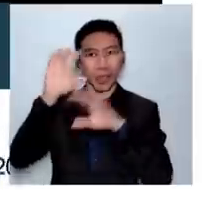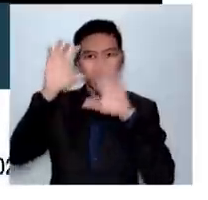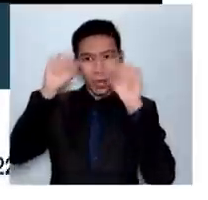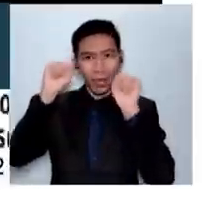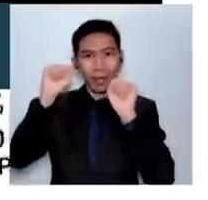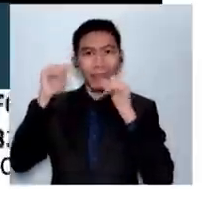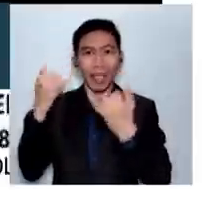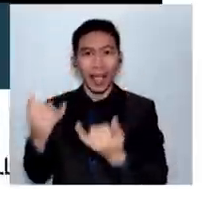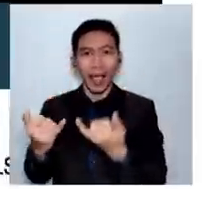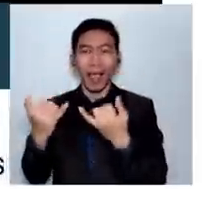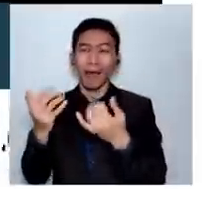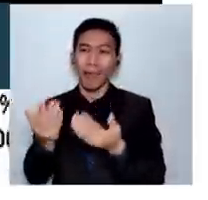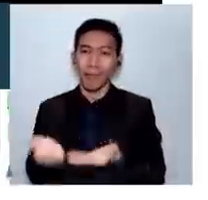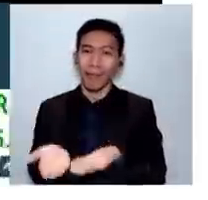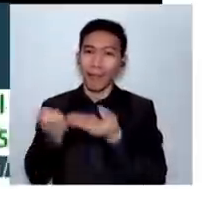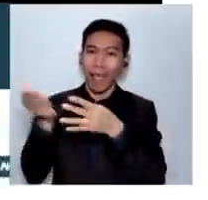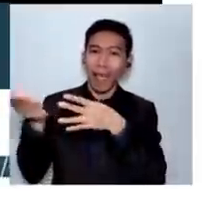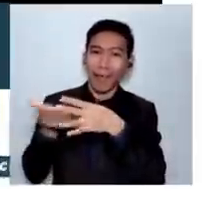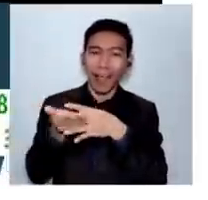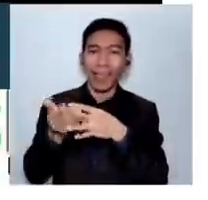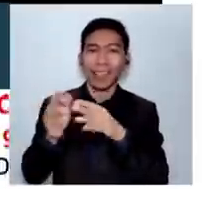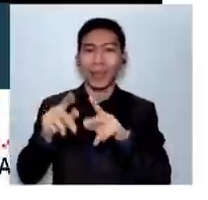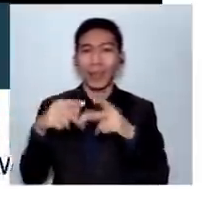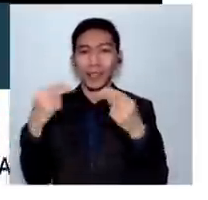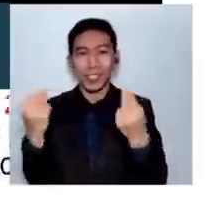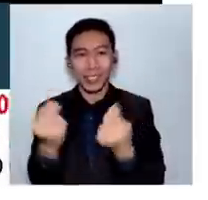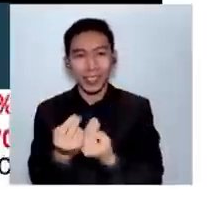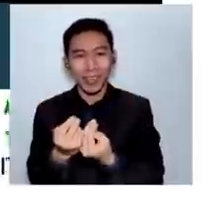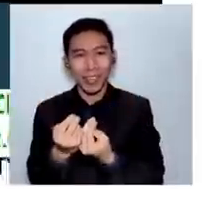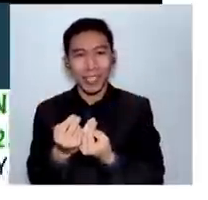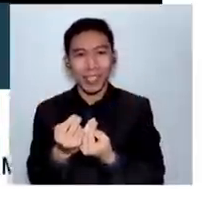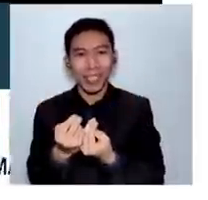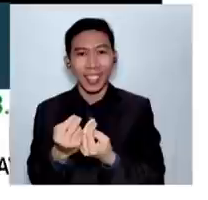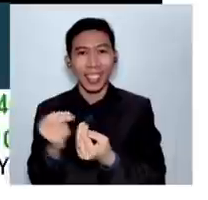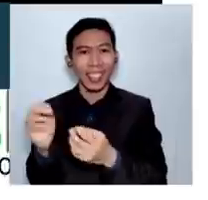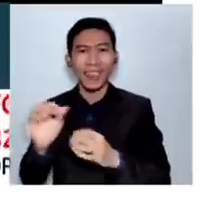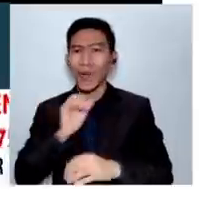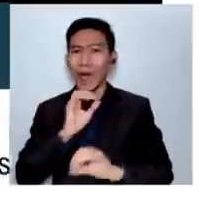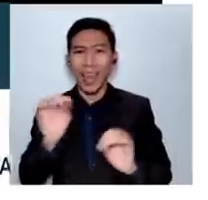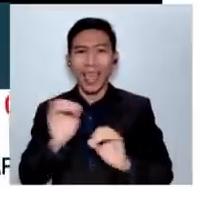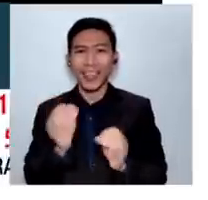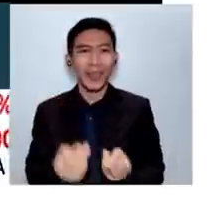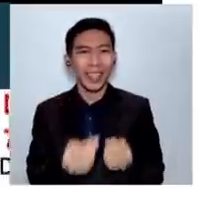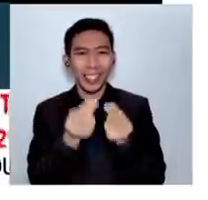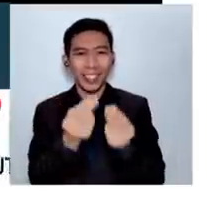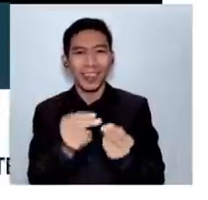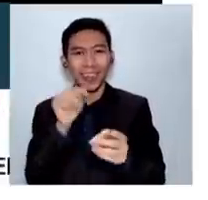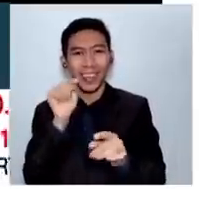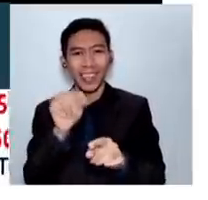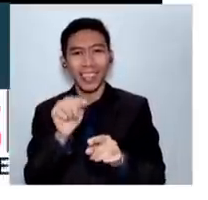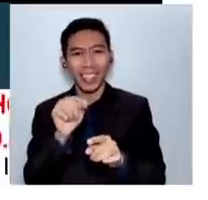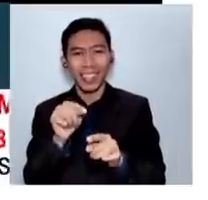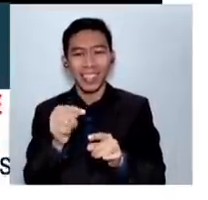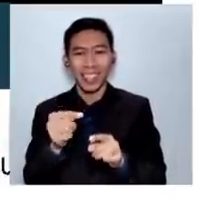filed now for a position to which he was not nominated formally.